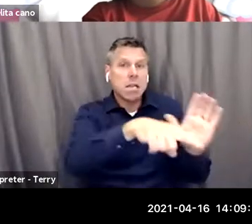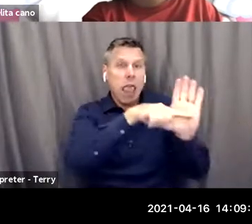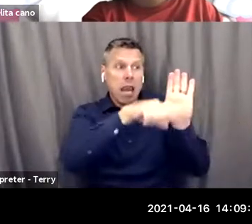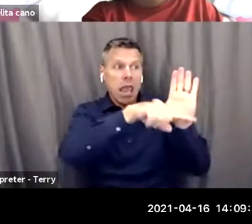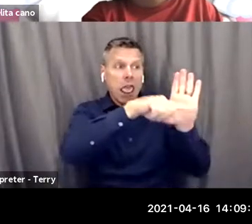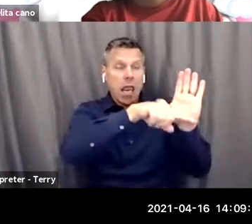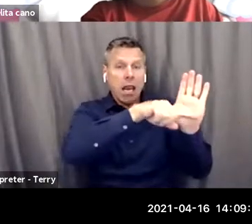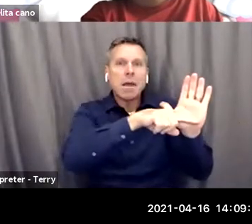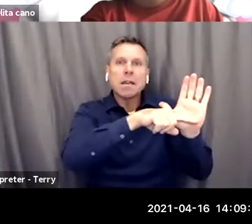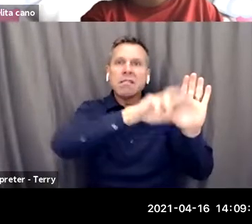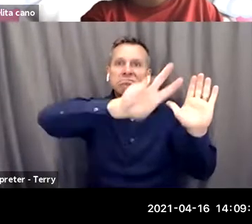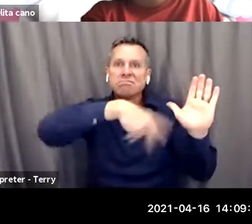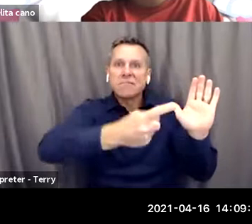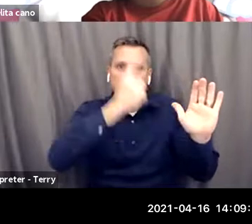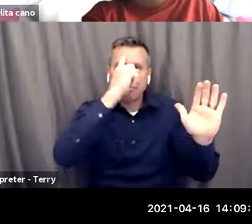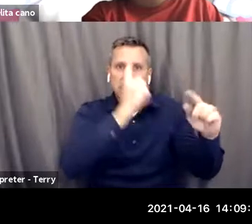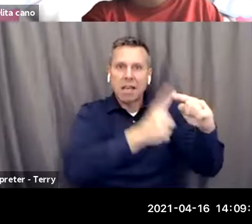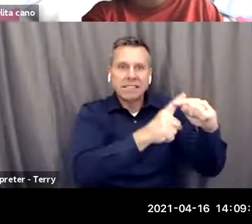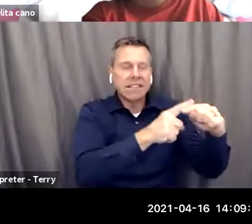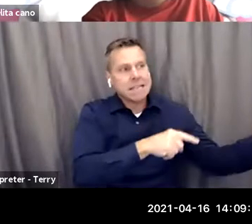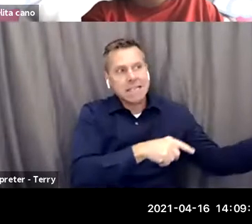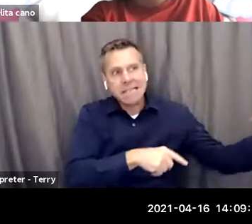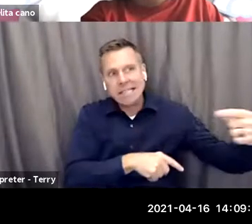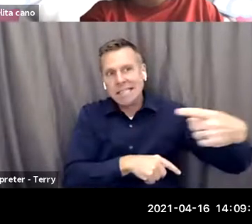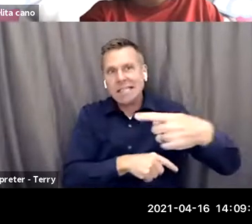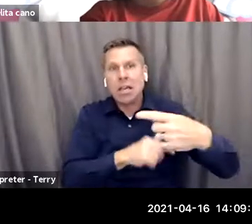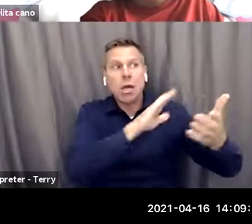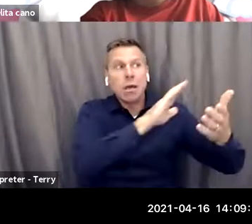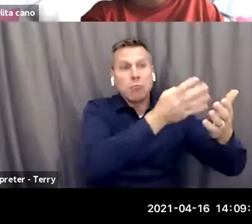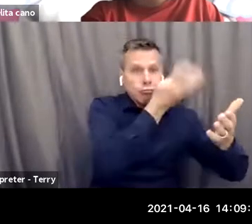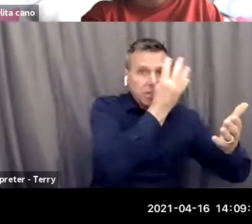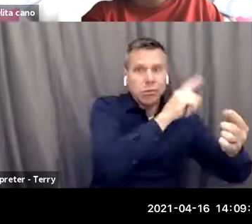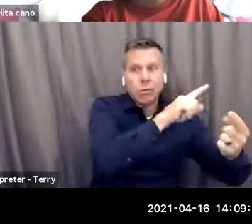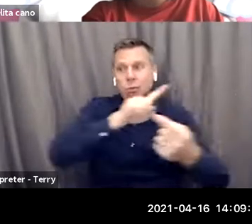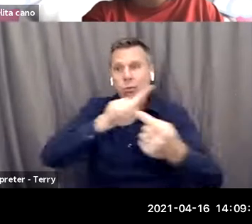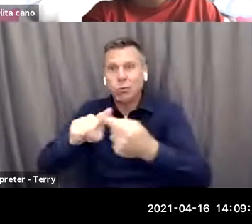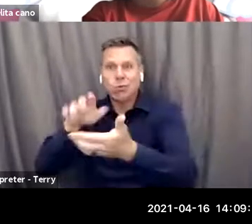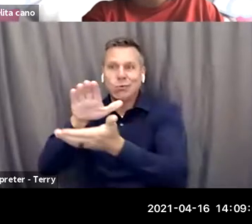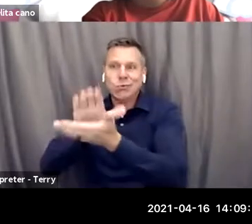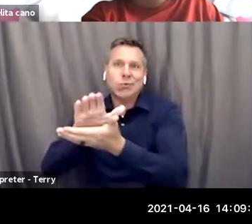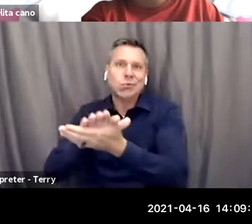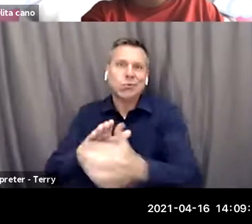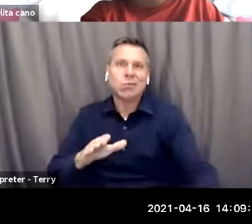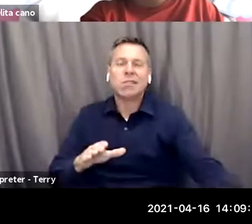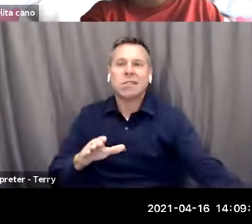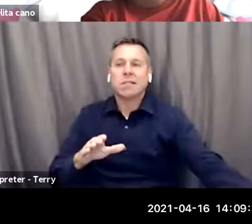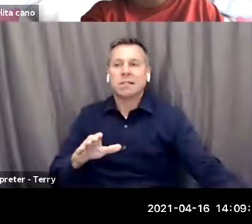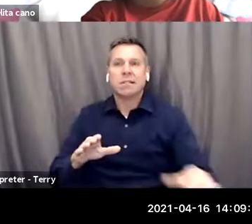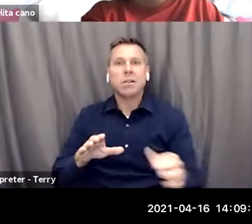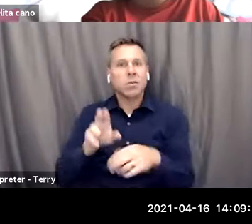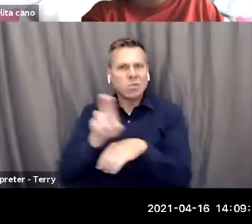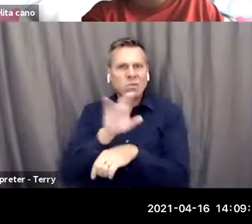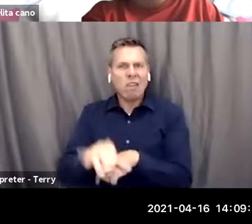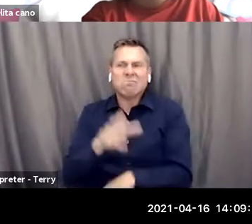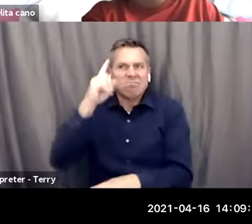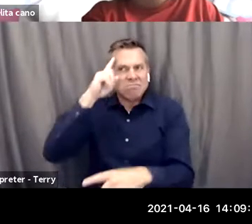positive. All of us changing the terminology we use to describe people, and in